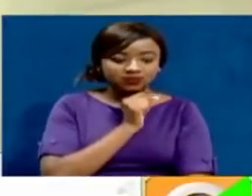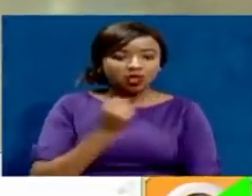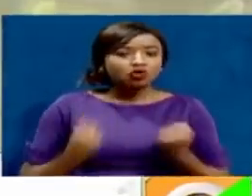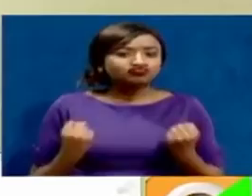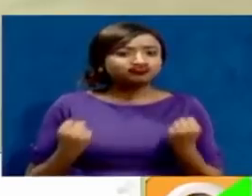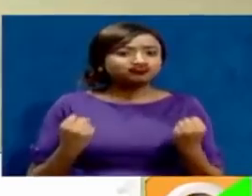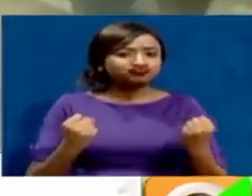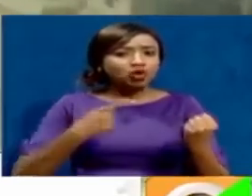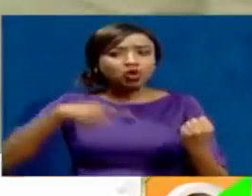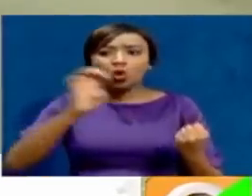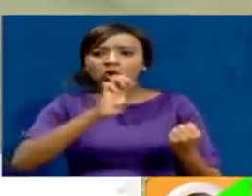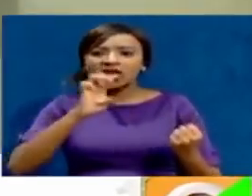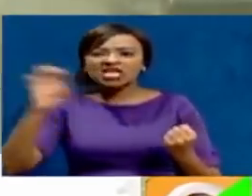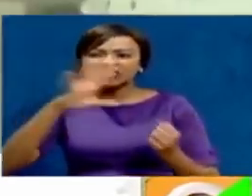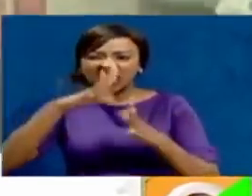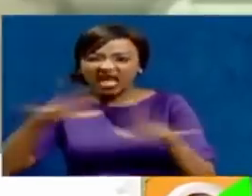driven around Eastlands.